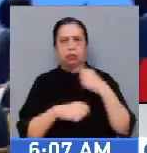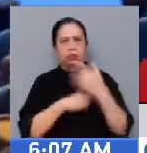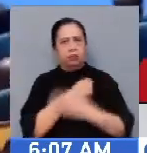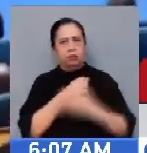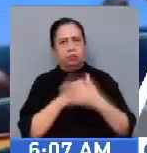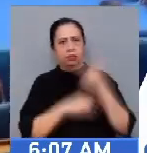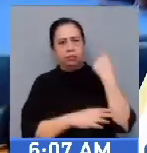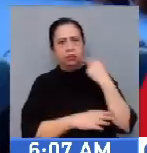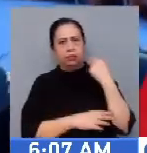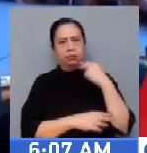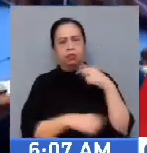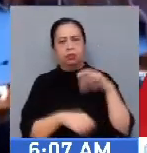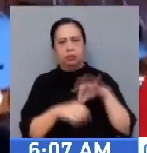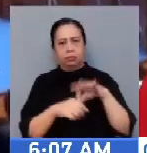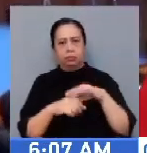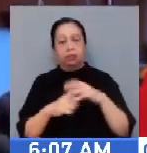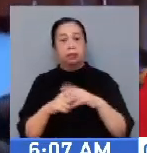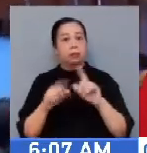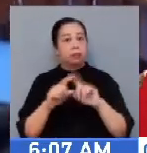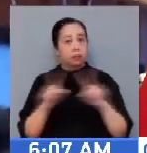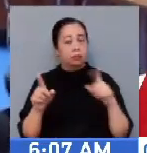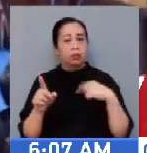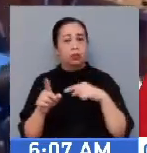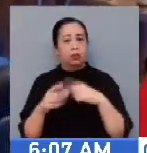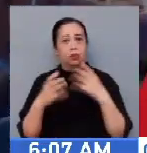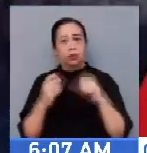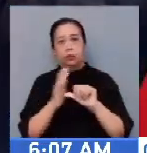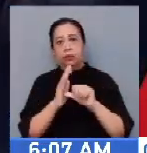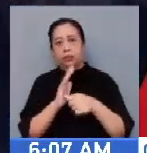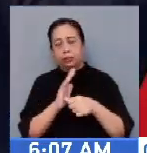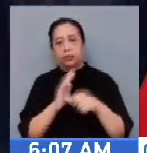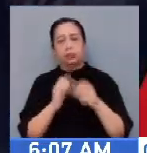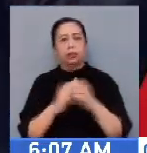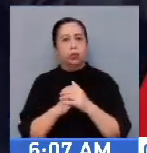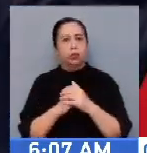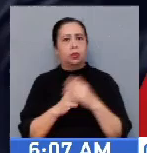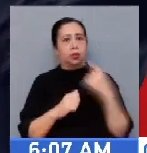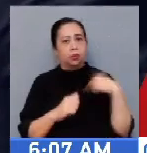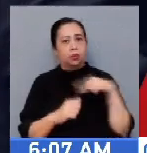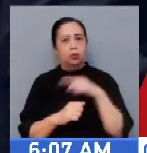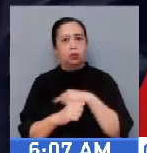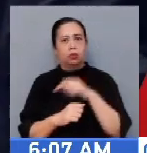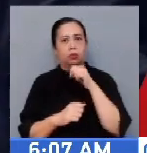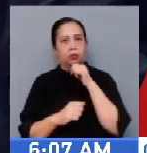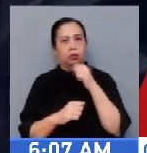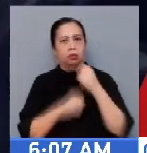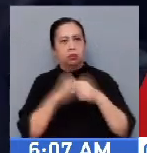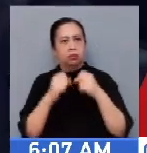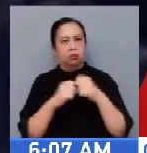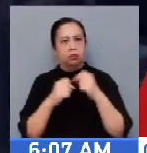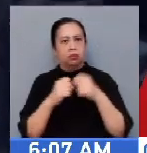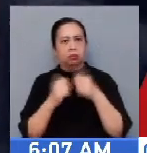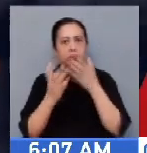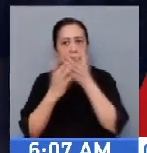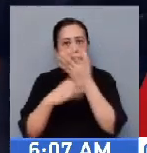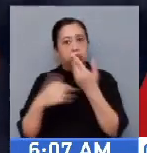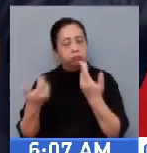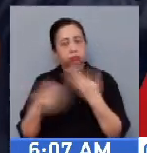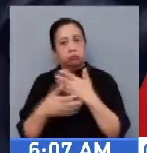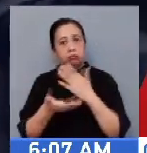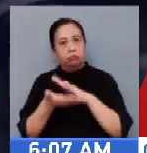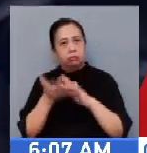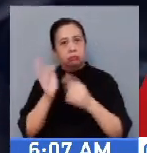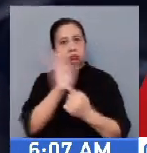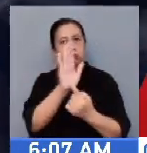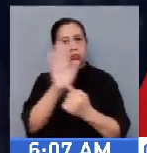elections. However, we would like to emphasize, we did not sacrifice transparency and the